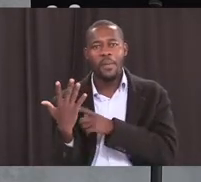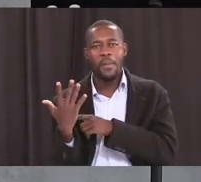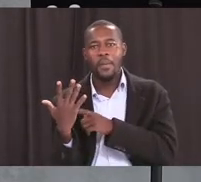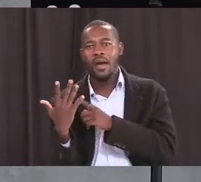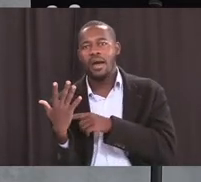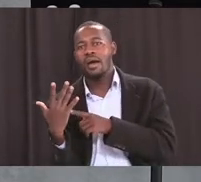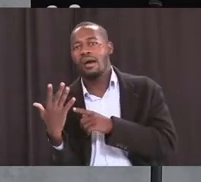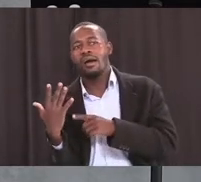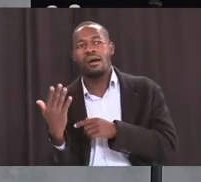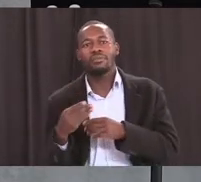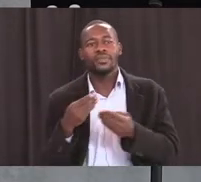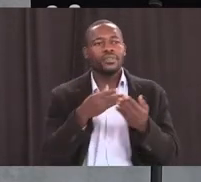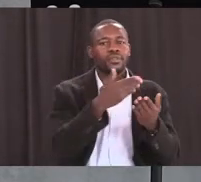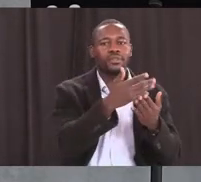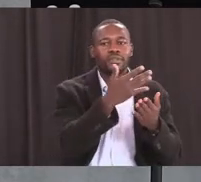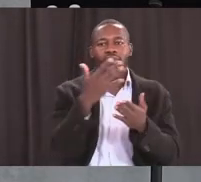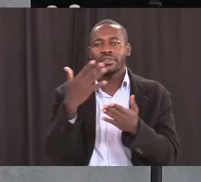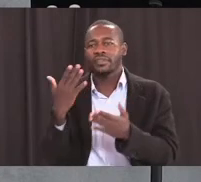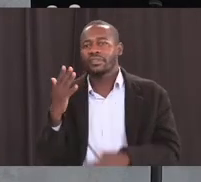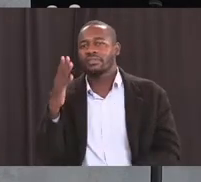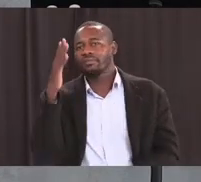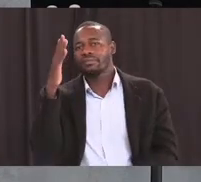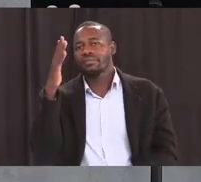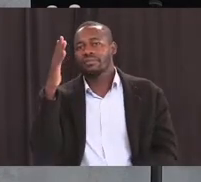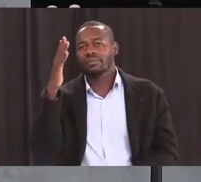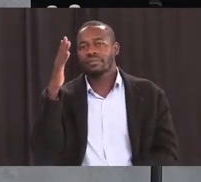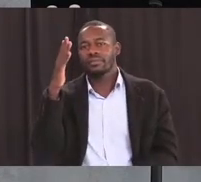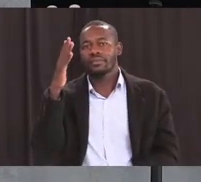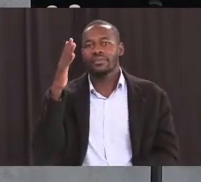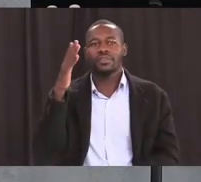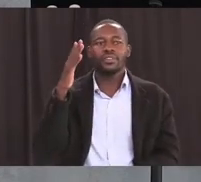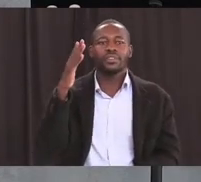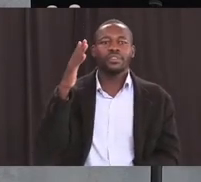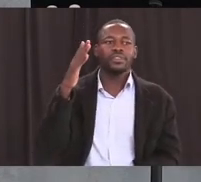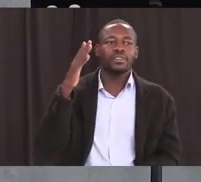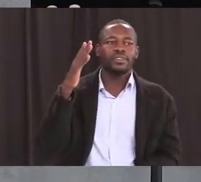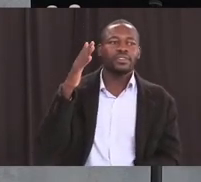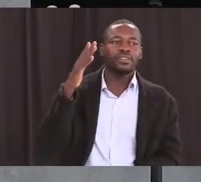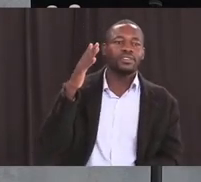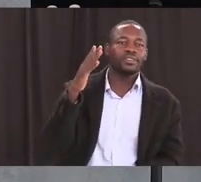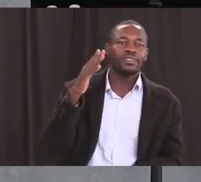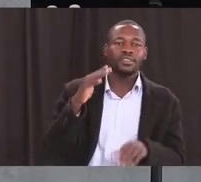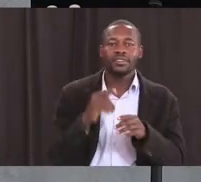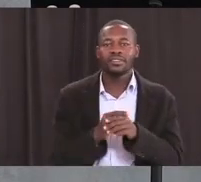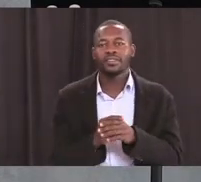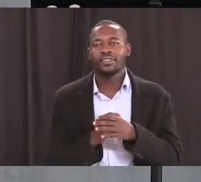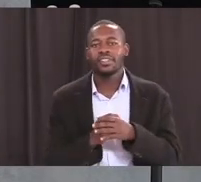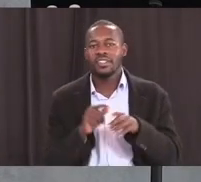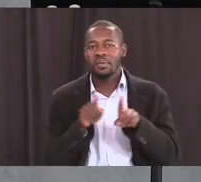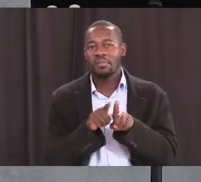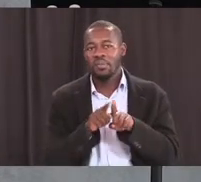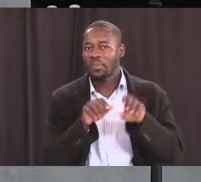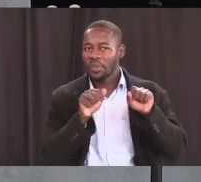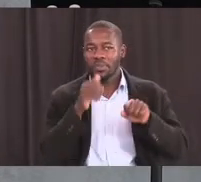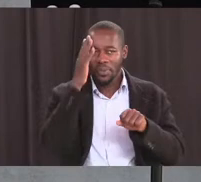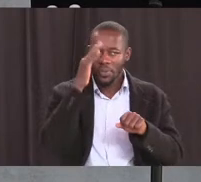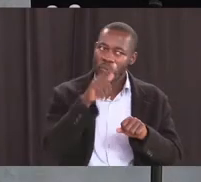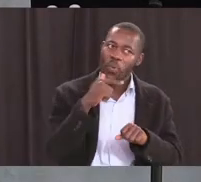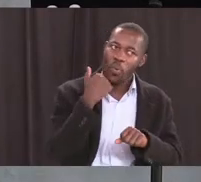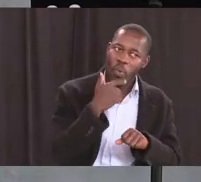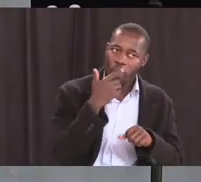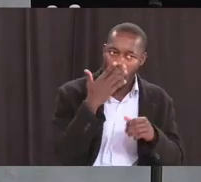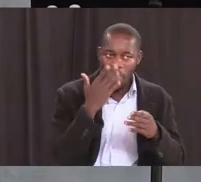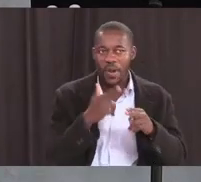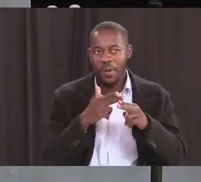hands raised. And that's just for us to share a bit about who we are and also for you to share a bit about who you are so that we can get to